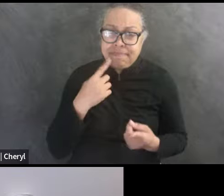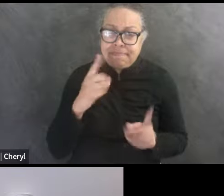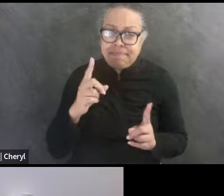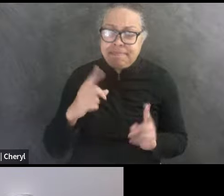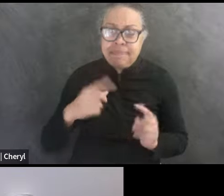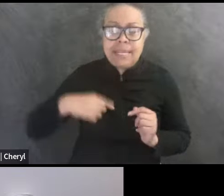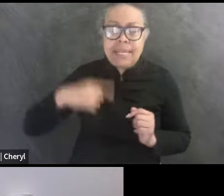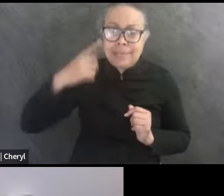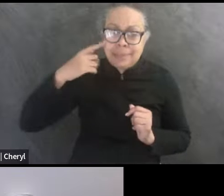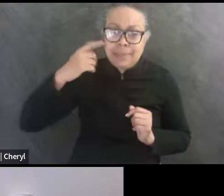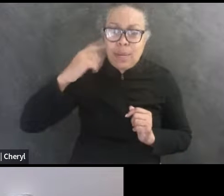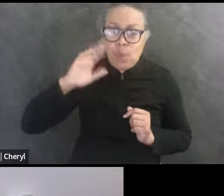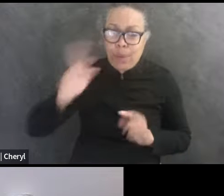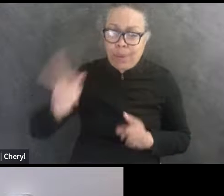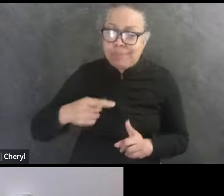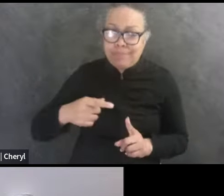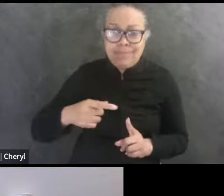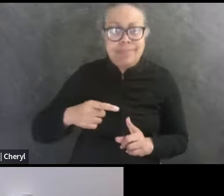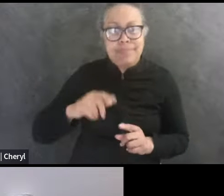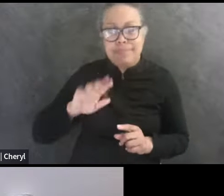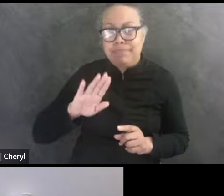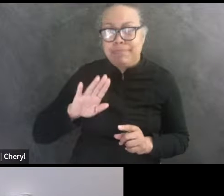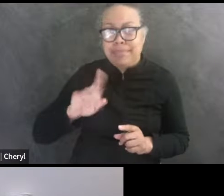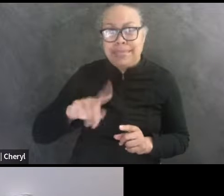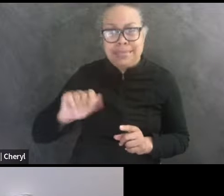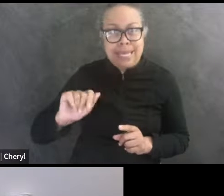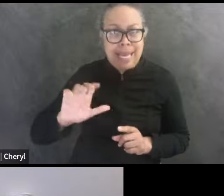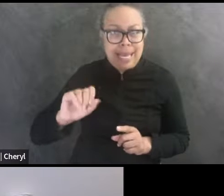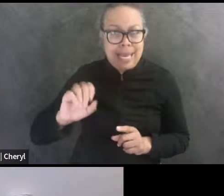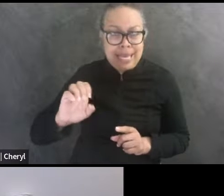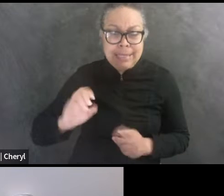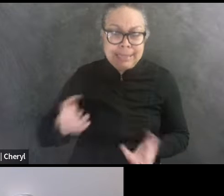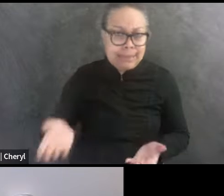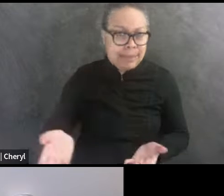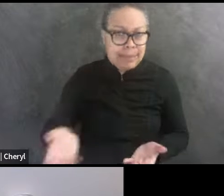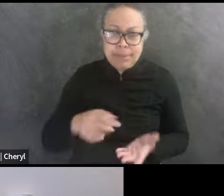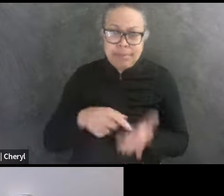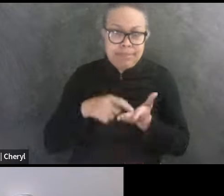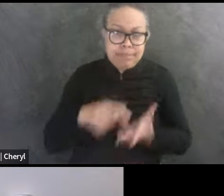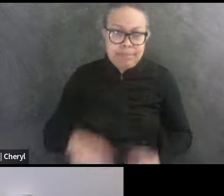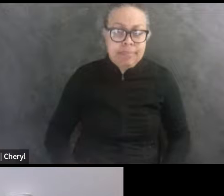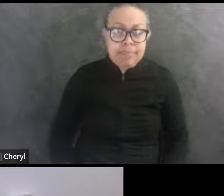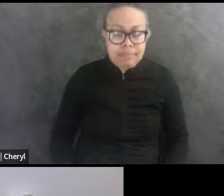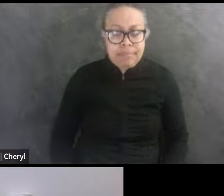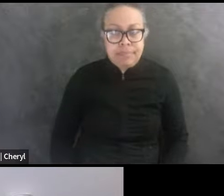not going to be, you need to go do a BZA case to get zoning relief.